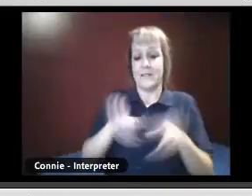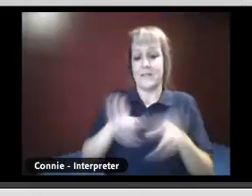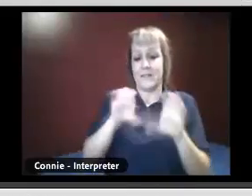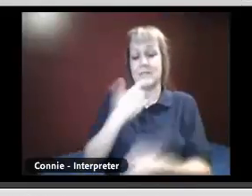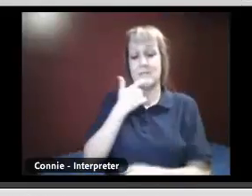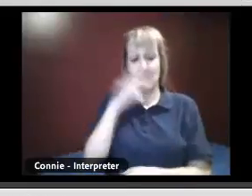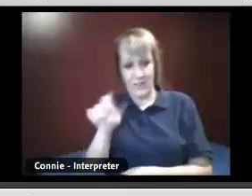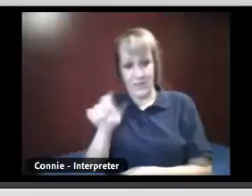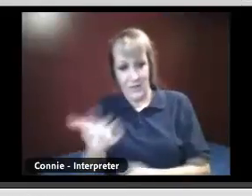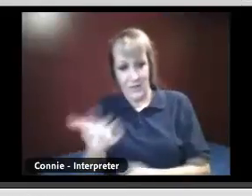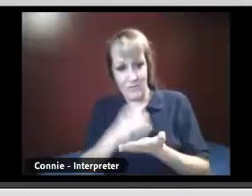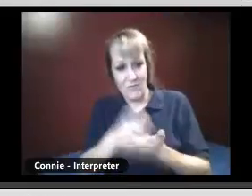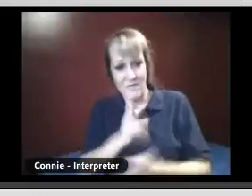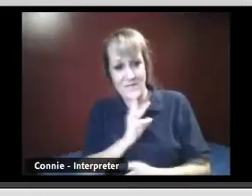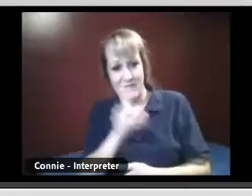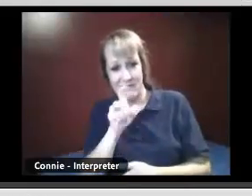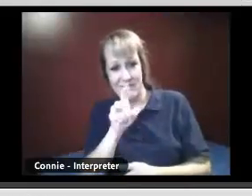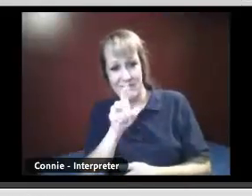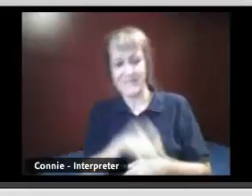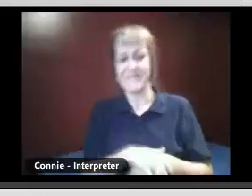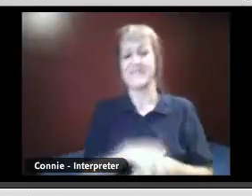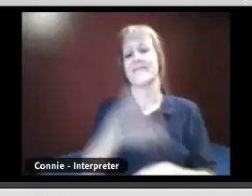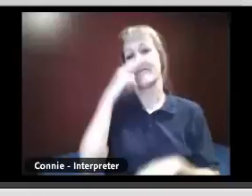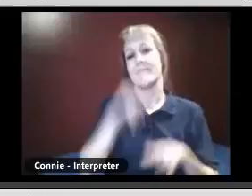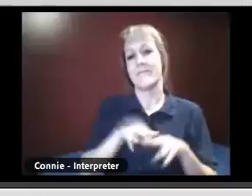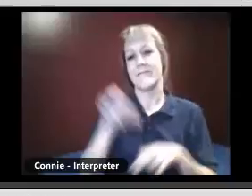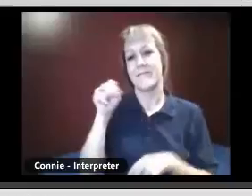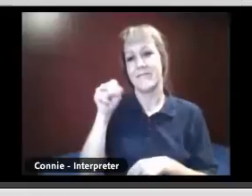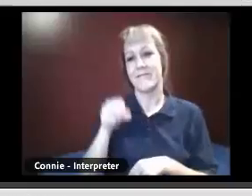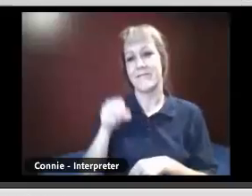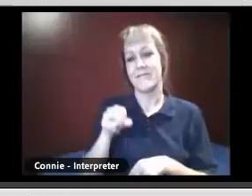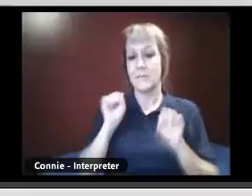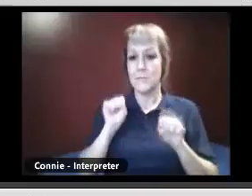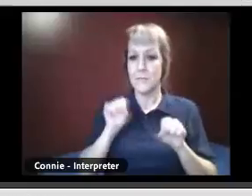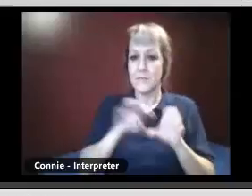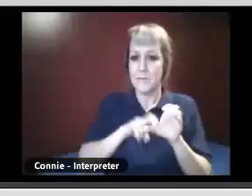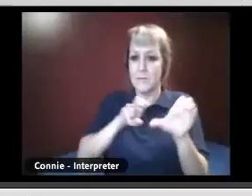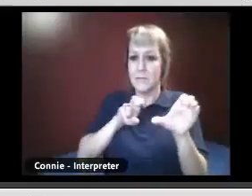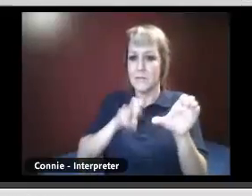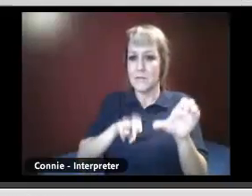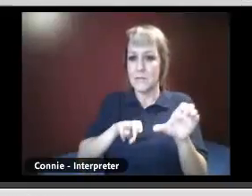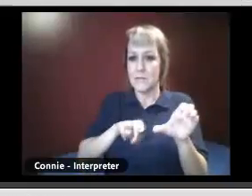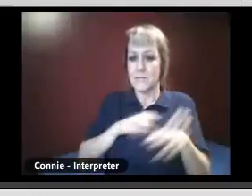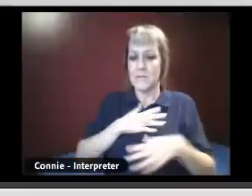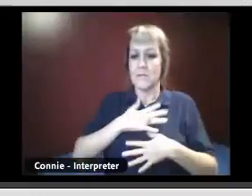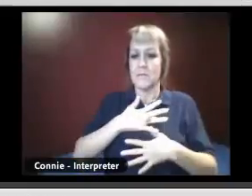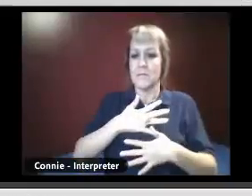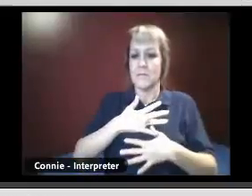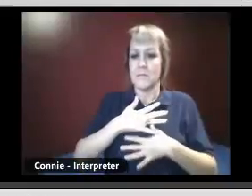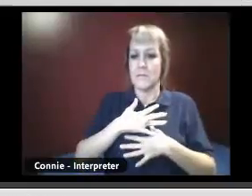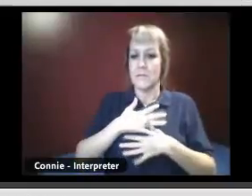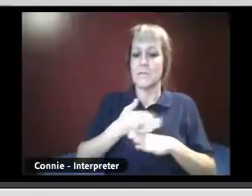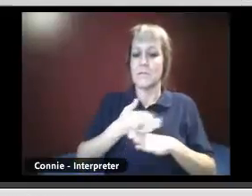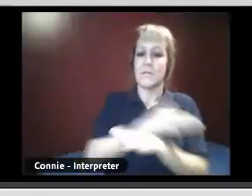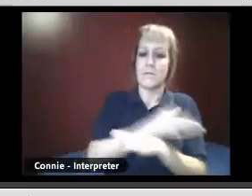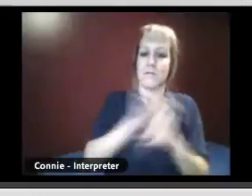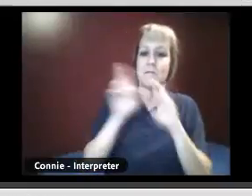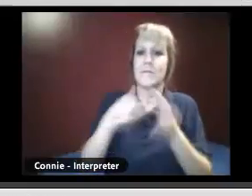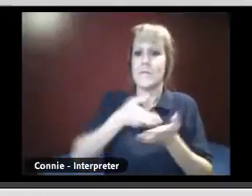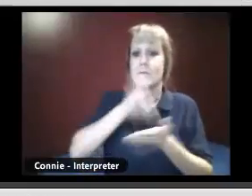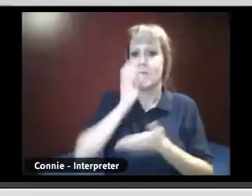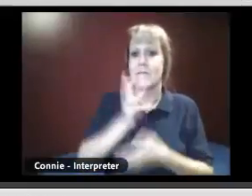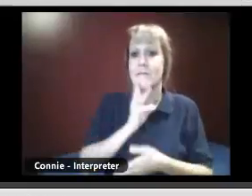So as fun as it was, I must tell you that ability to kind of step back and take a deep breath before responding and drinking the water worked even